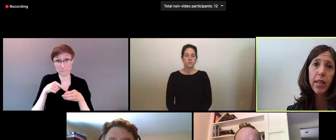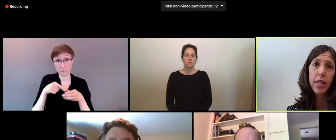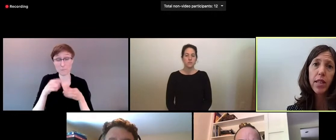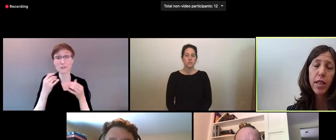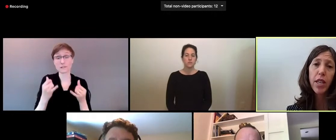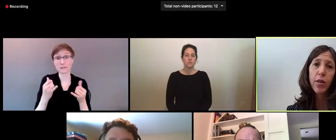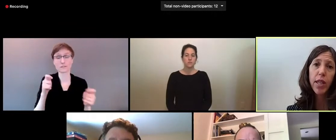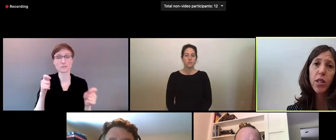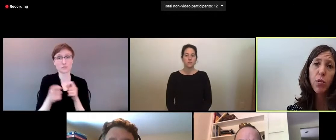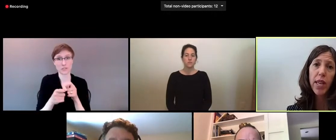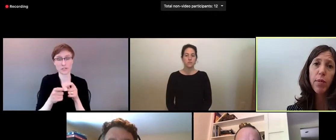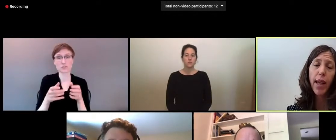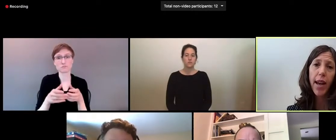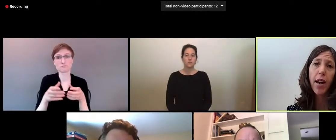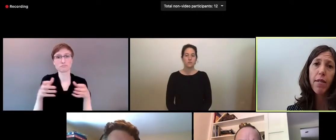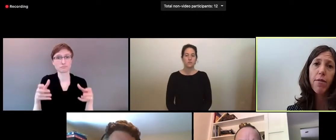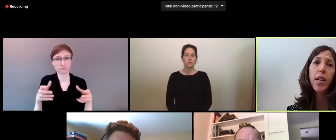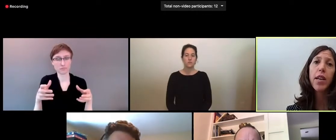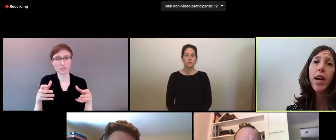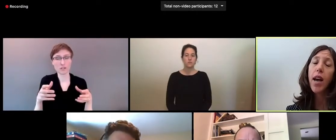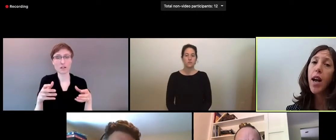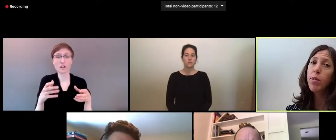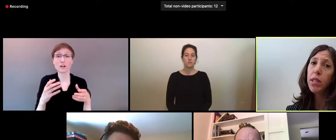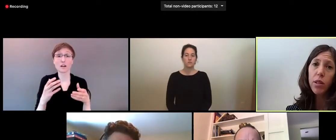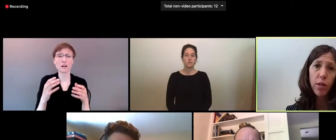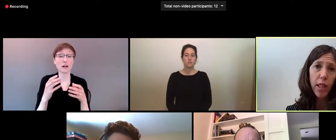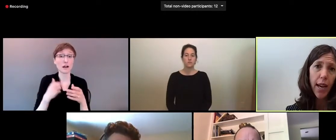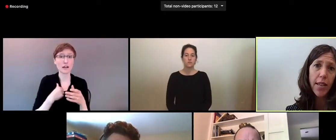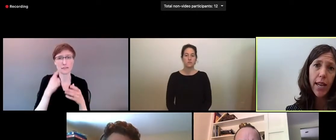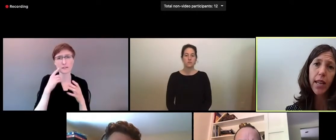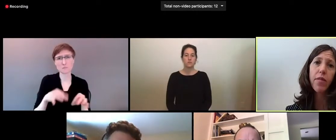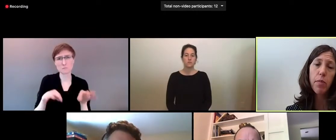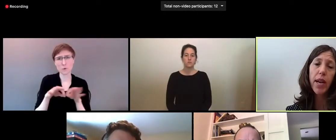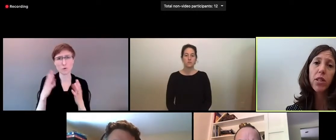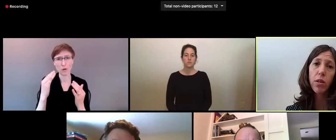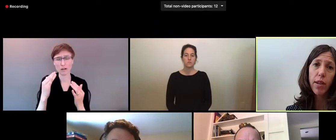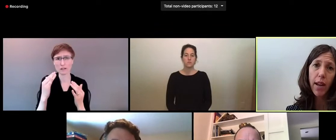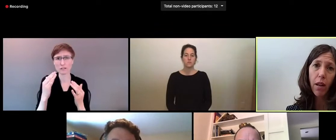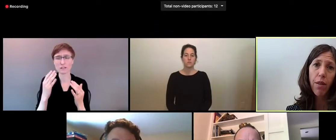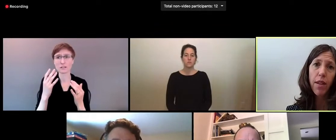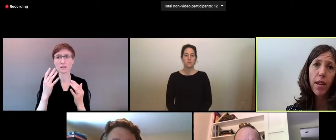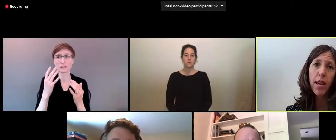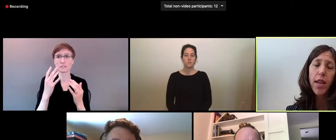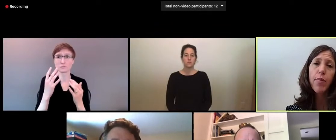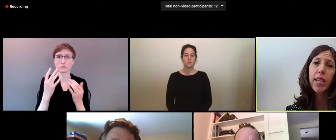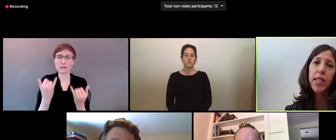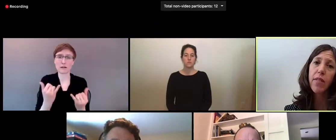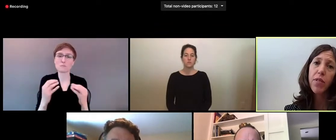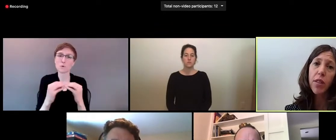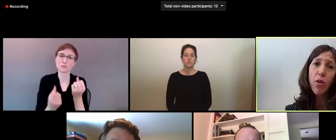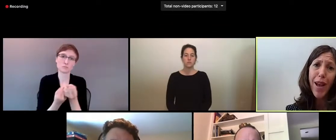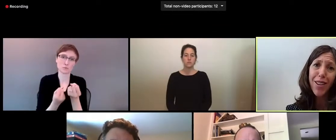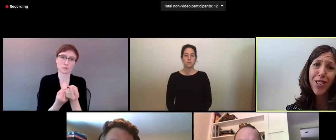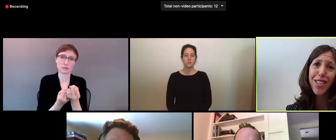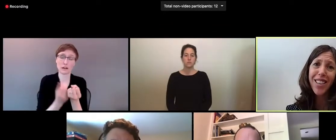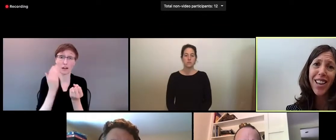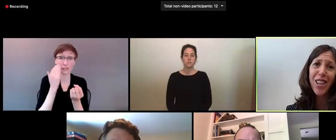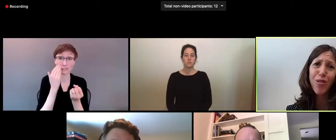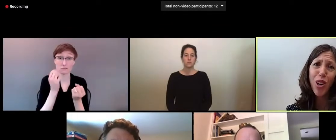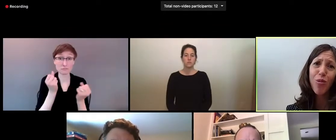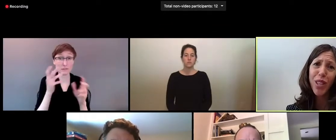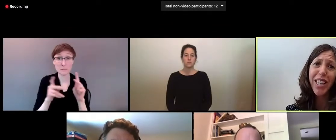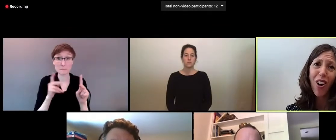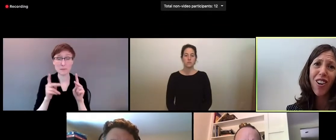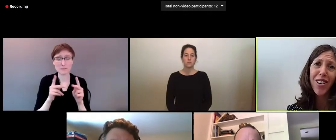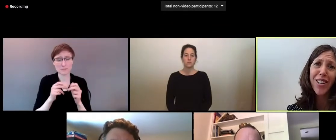have been missing, right? So people have absolutely had negative impacts on their health because they've done their best